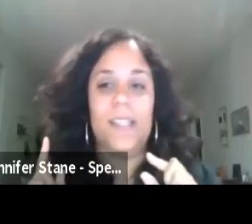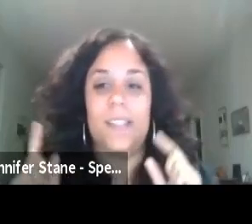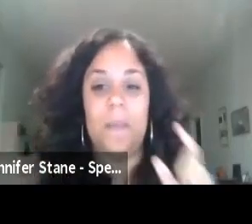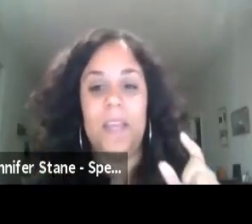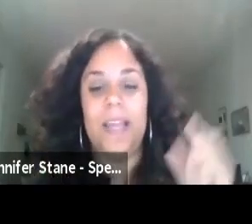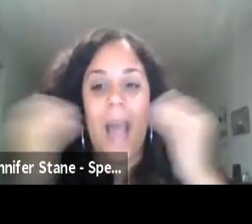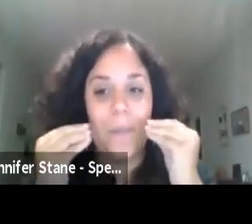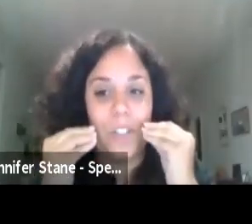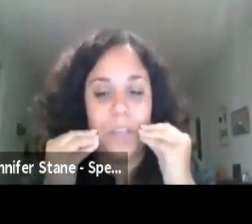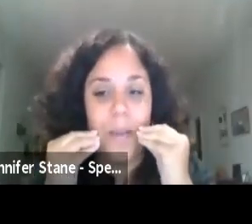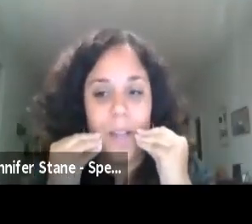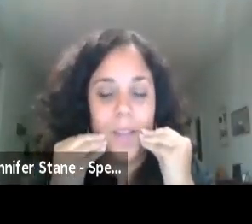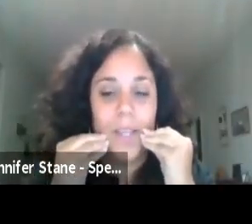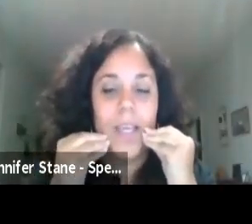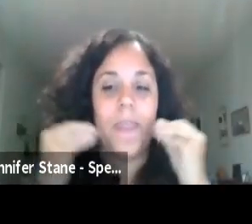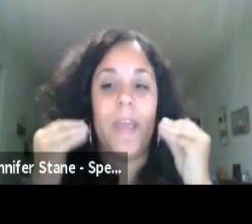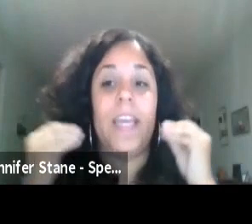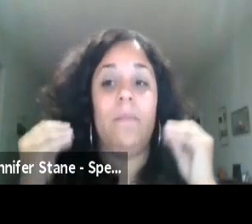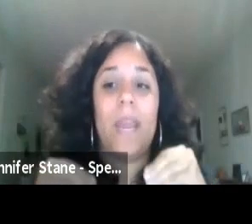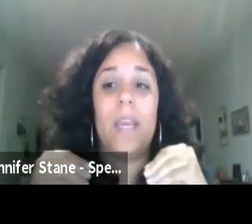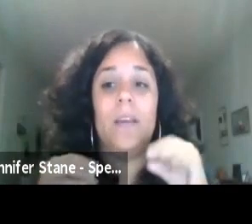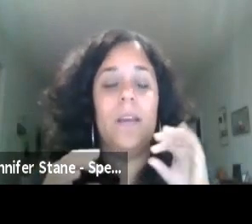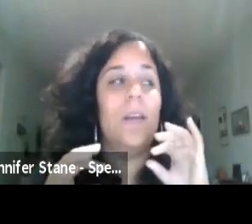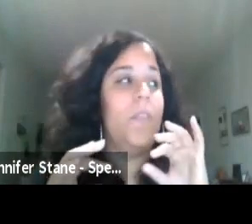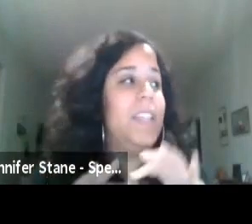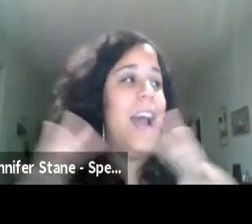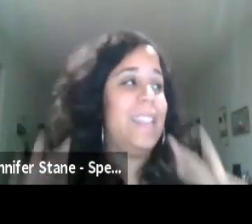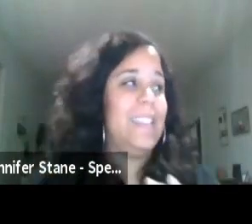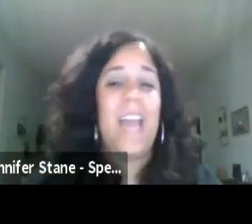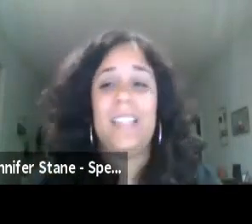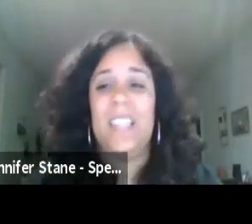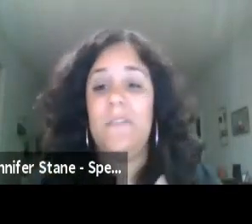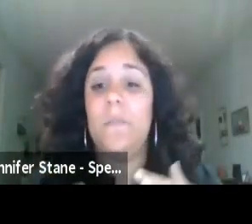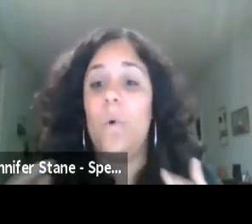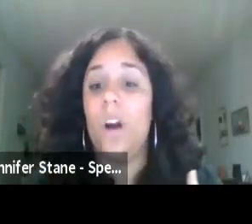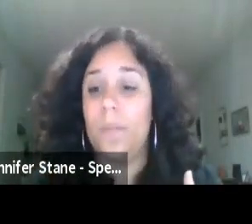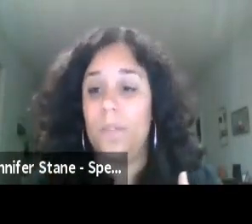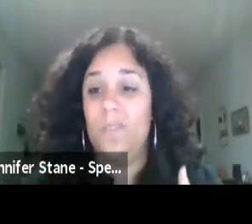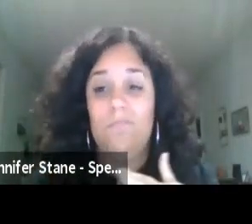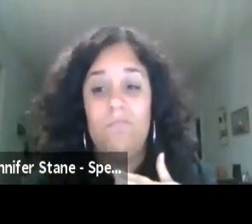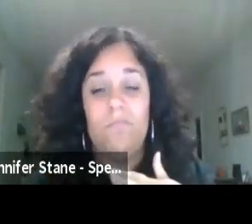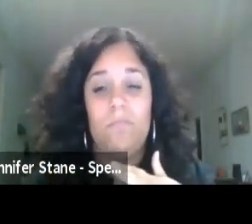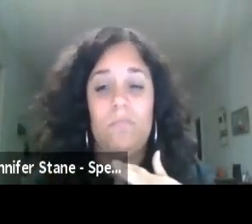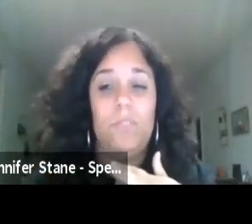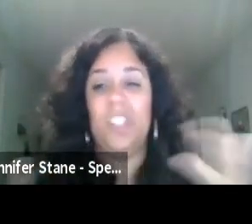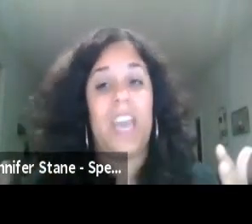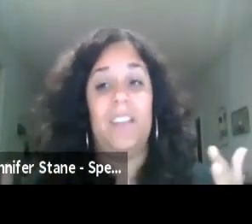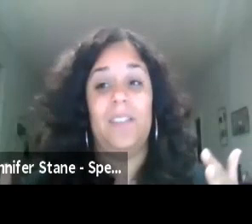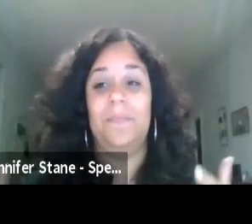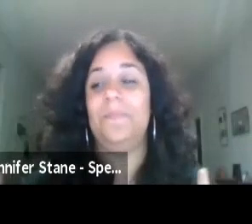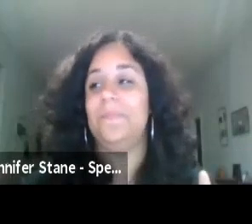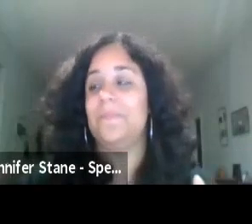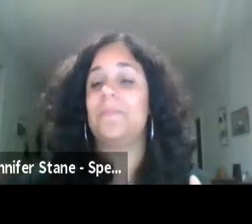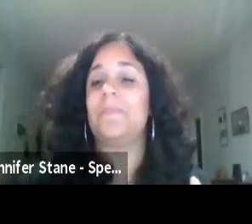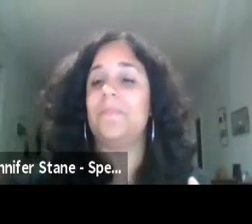is something that happens to your mouth that can make these acid attacks even more harmful? Just a